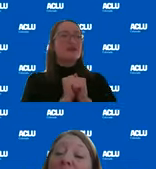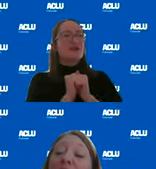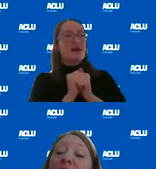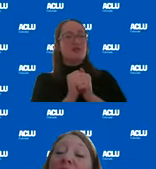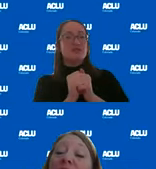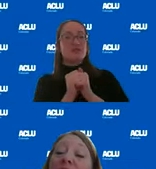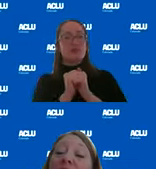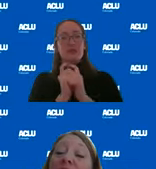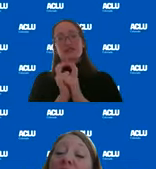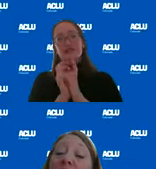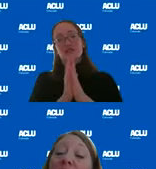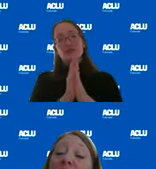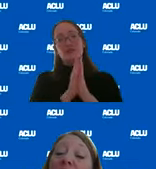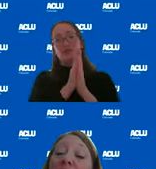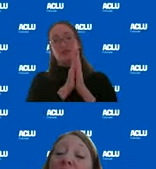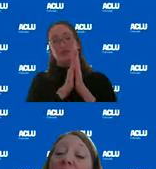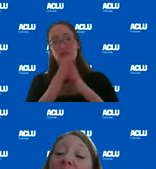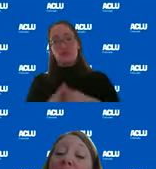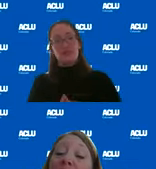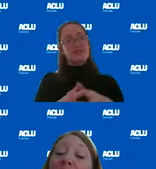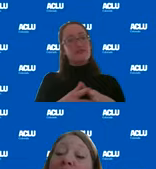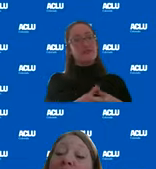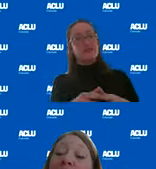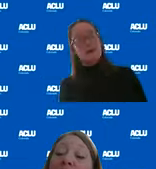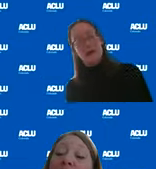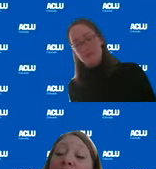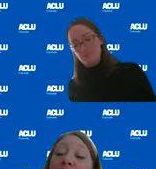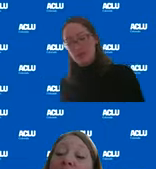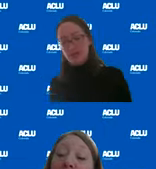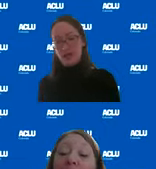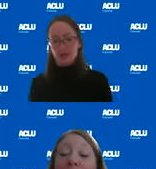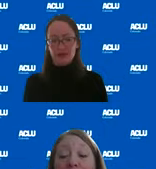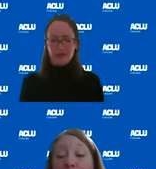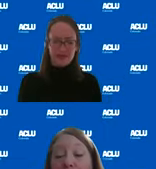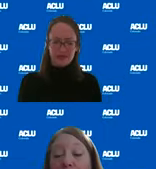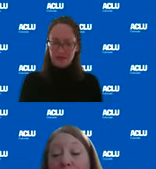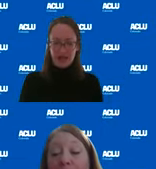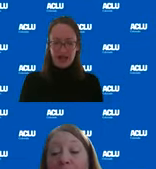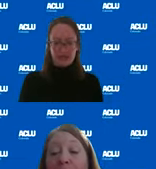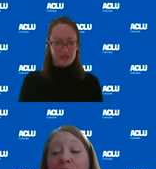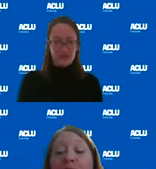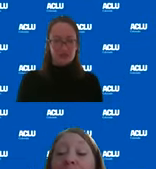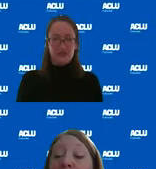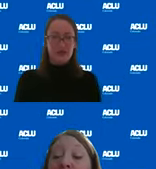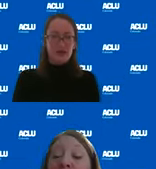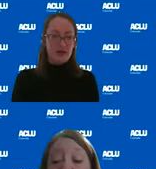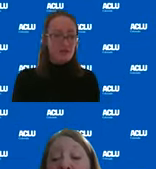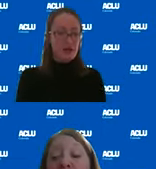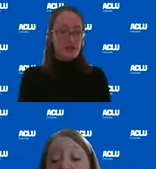There's also the option to really pay attention to the federal funding fight. I know that there's another package that